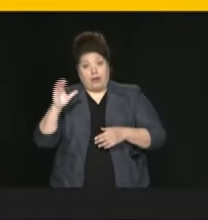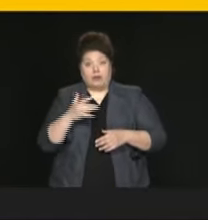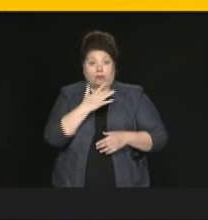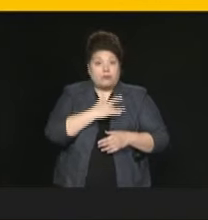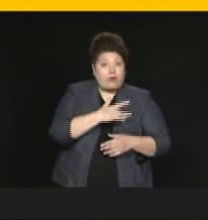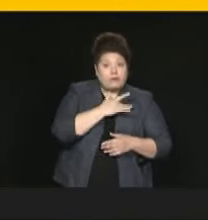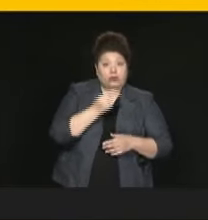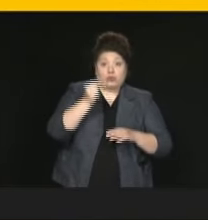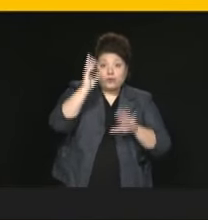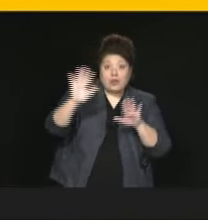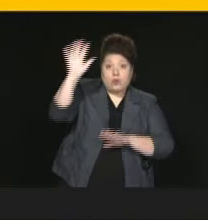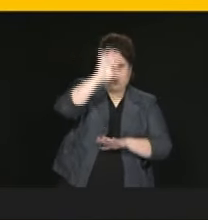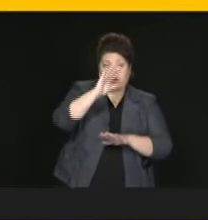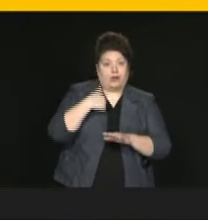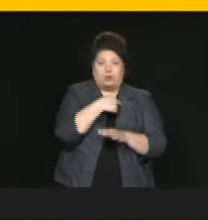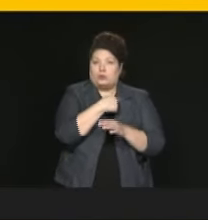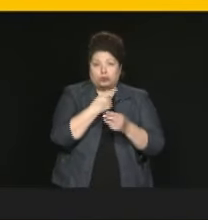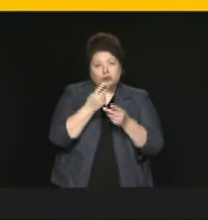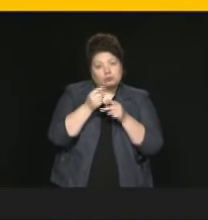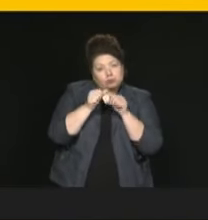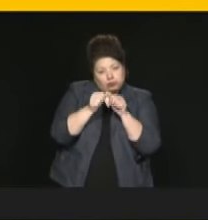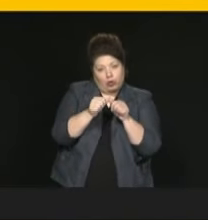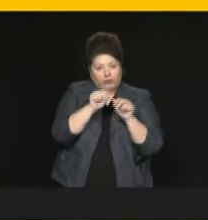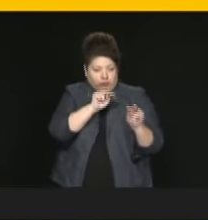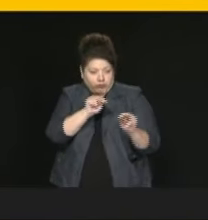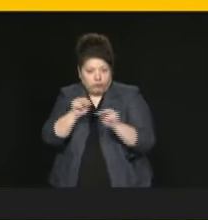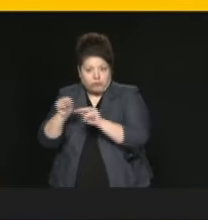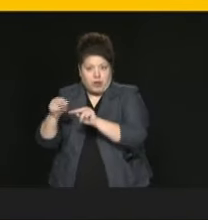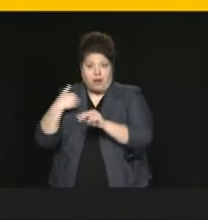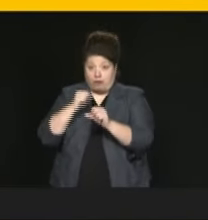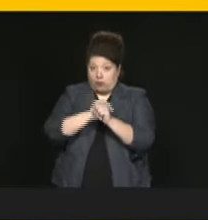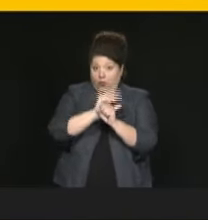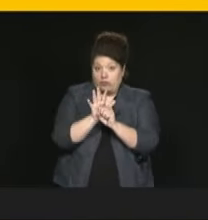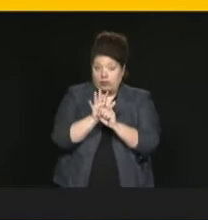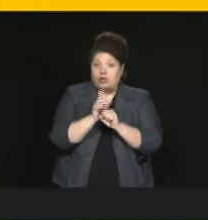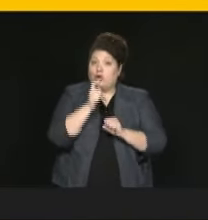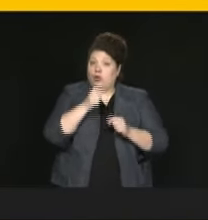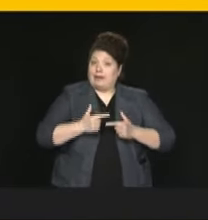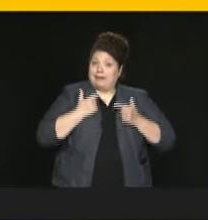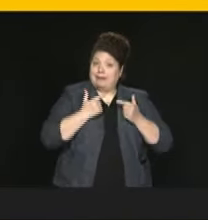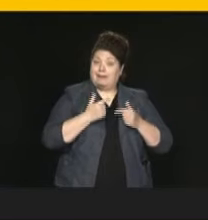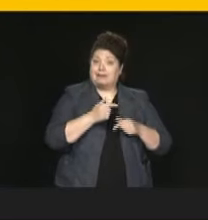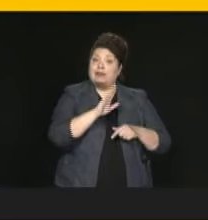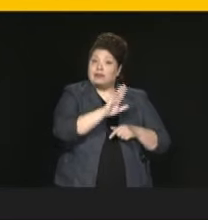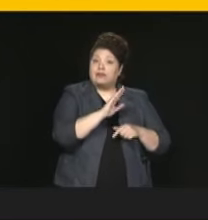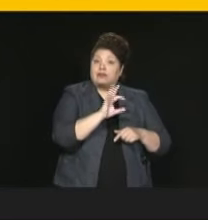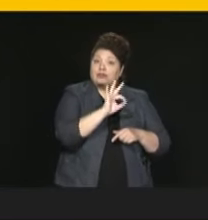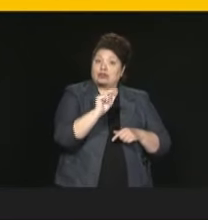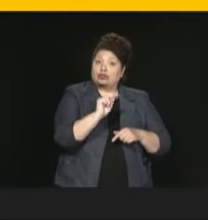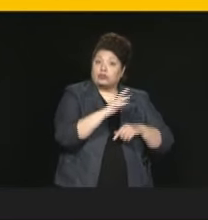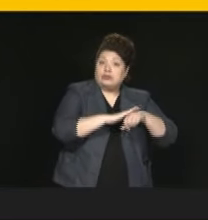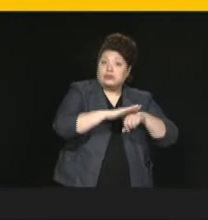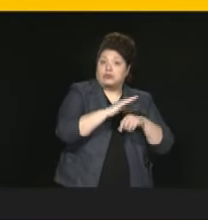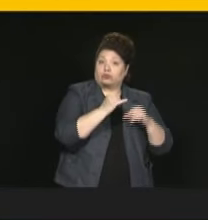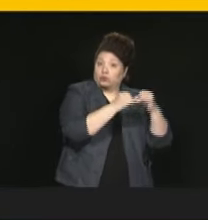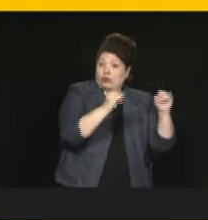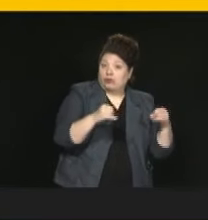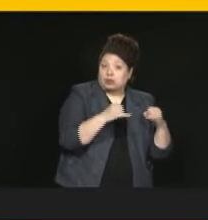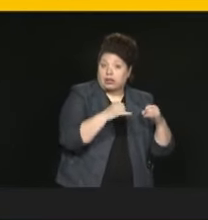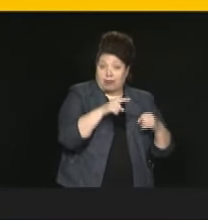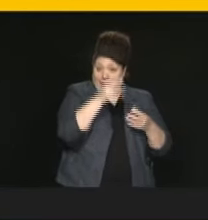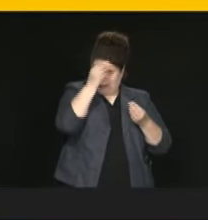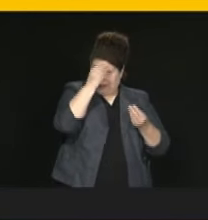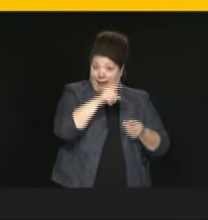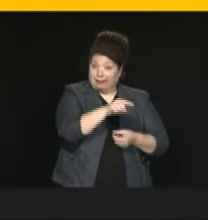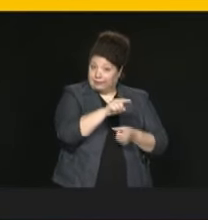COVID-19 positive cases for on-reserve communities. However, this data, as I mentioned, is not enough to provide us with an accurate overview of the impact of the